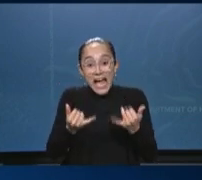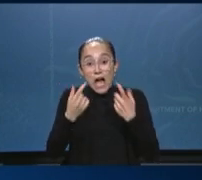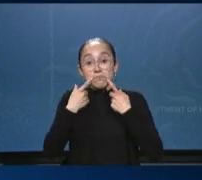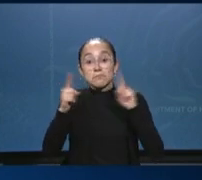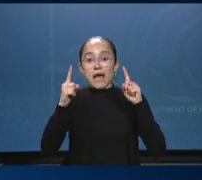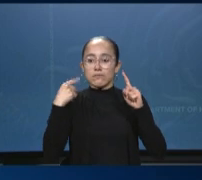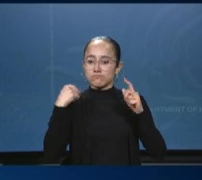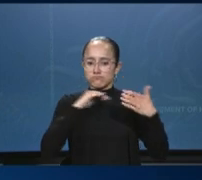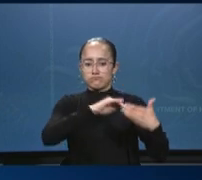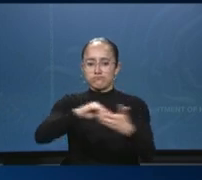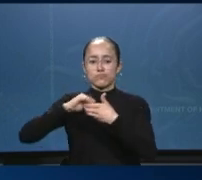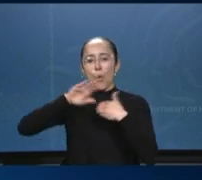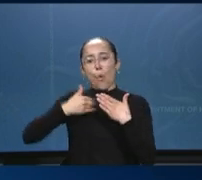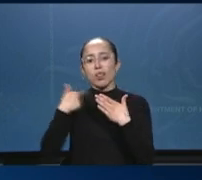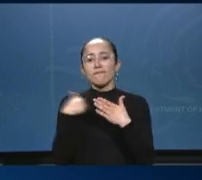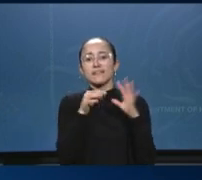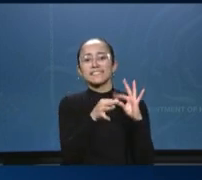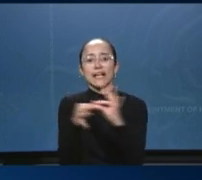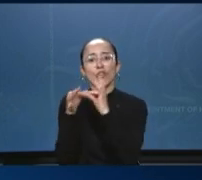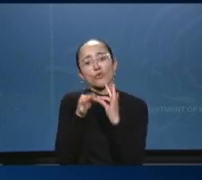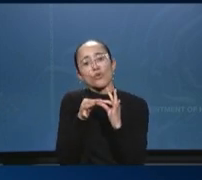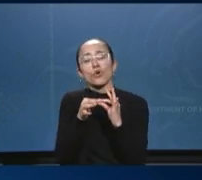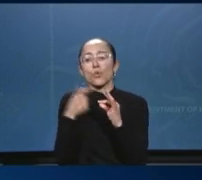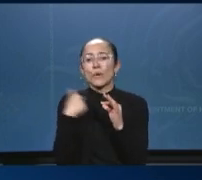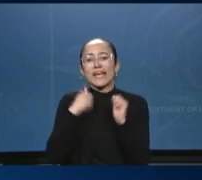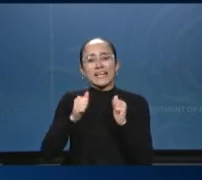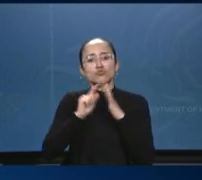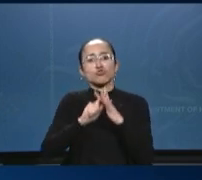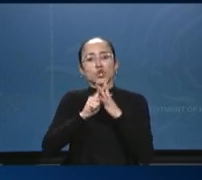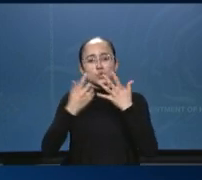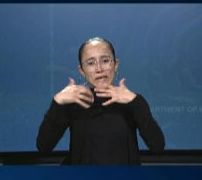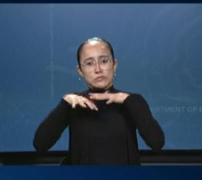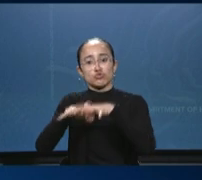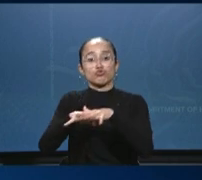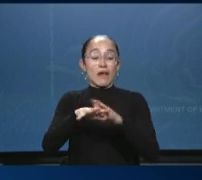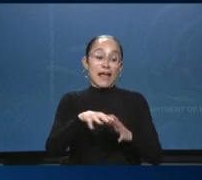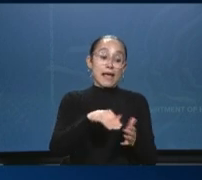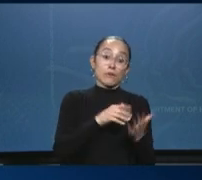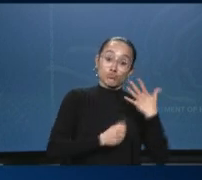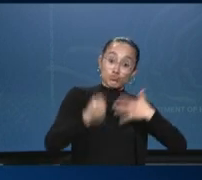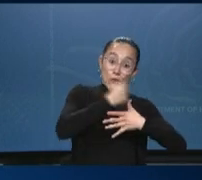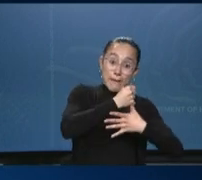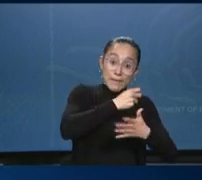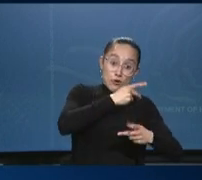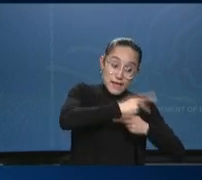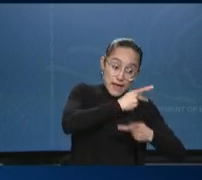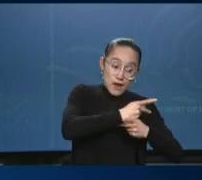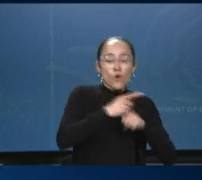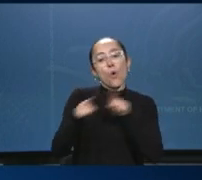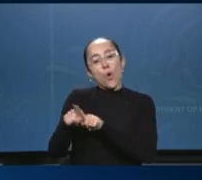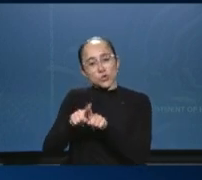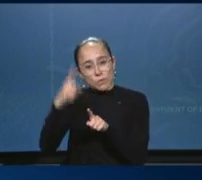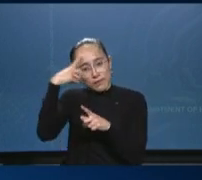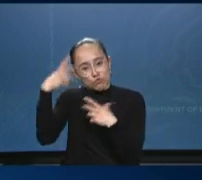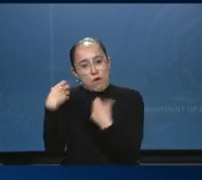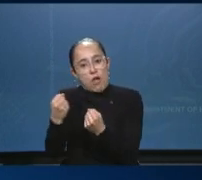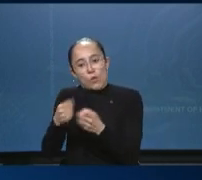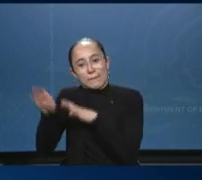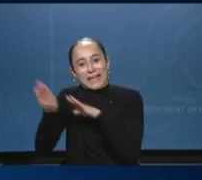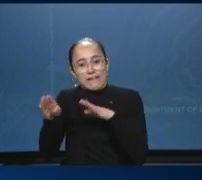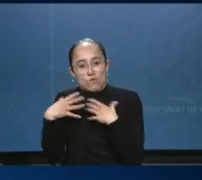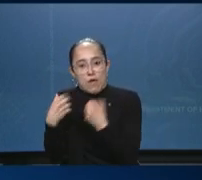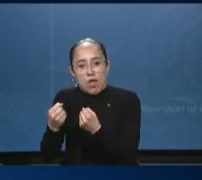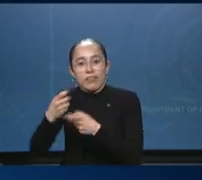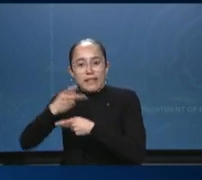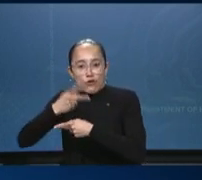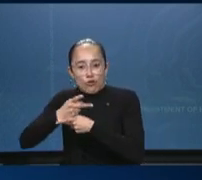integrate, as some of the folks on the panel have already mentioned, primary care with behavioral health care. In addition to increased access, it